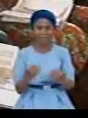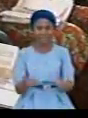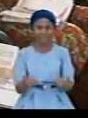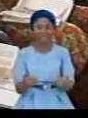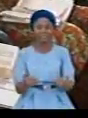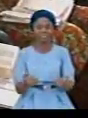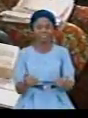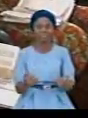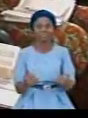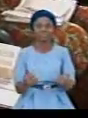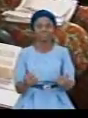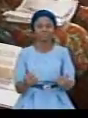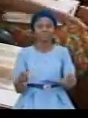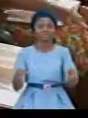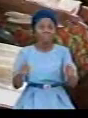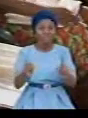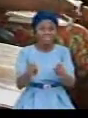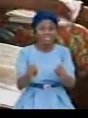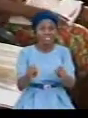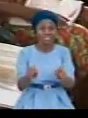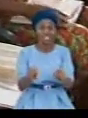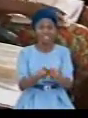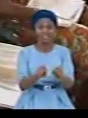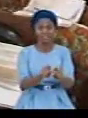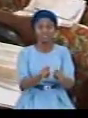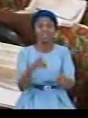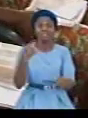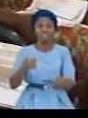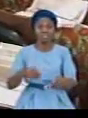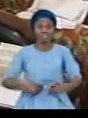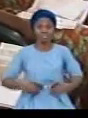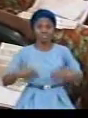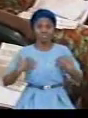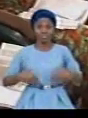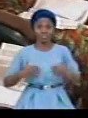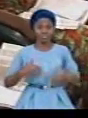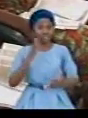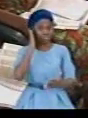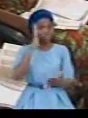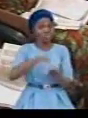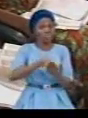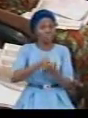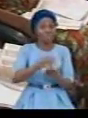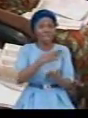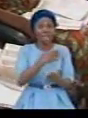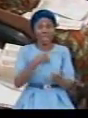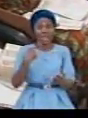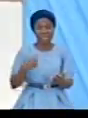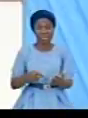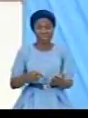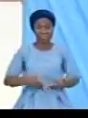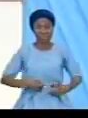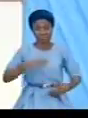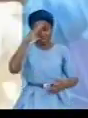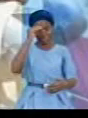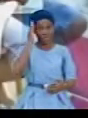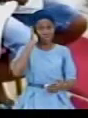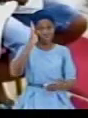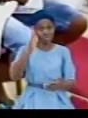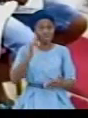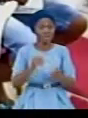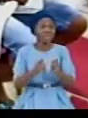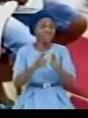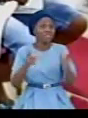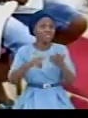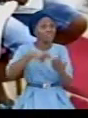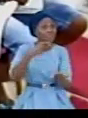the youth shall faint and be weary, and the young men shall utterly fall. But I said,